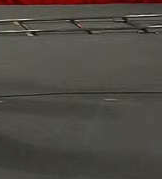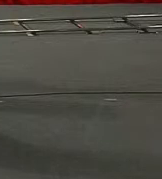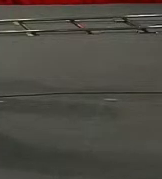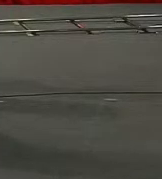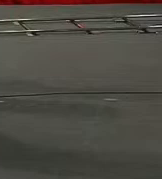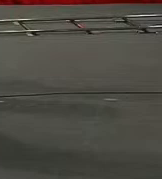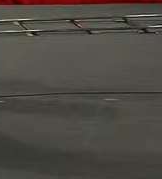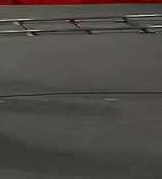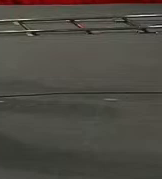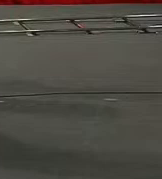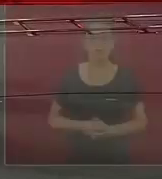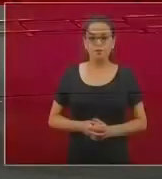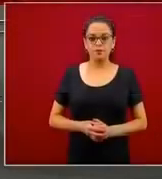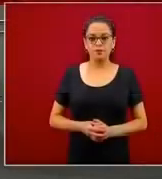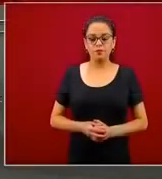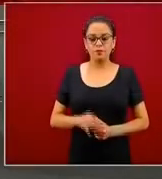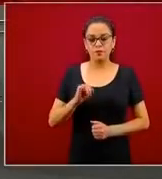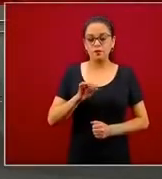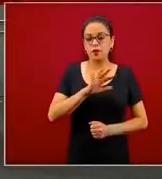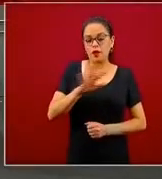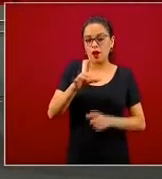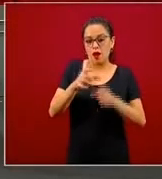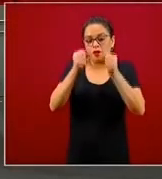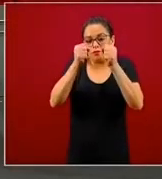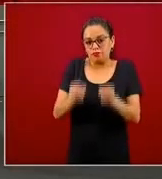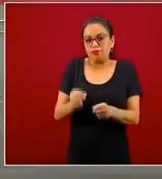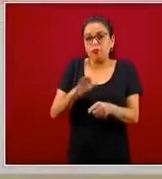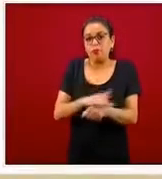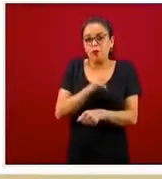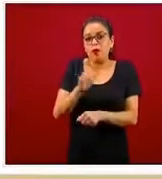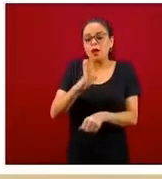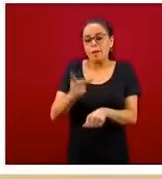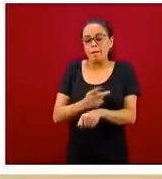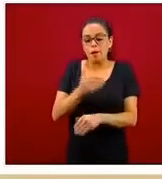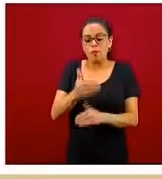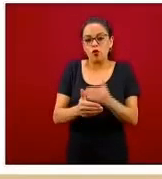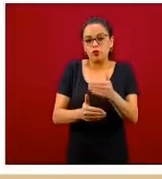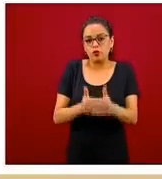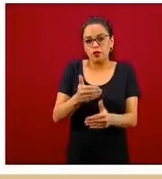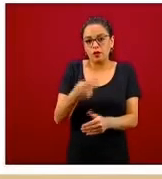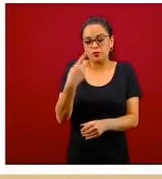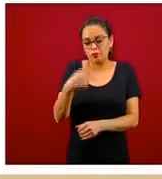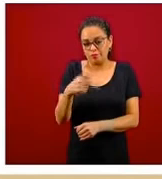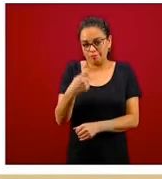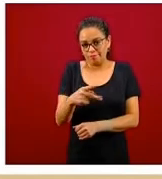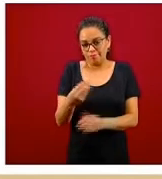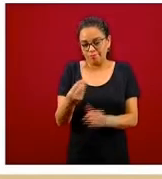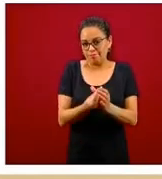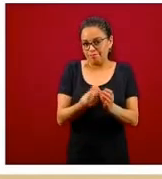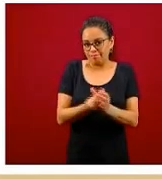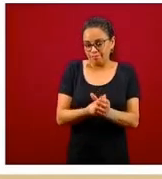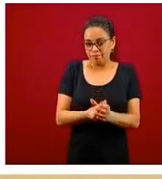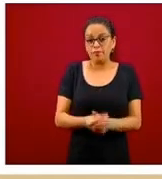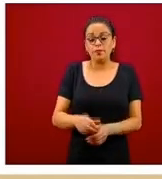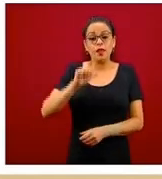certified because of this reactive or KIT as with a confirmation status